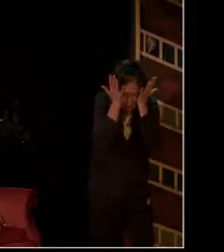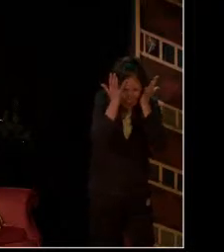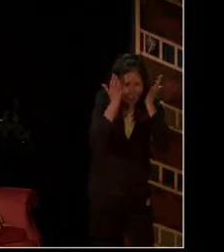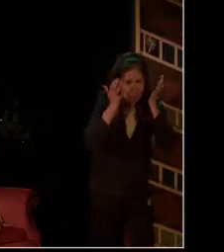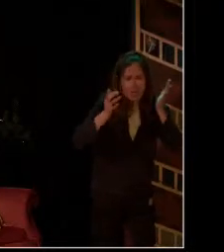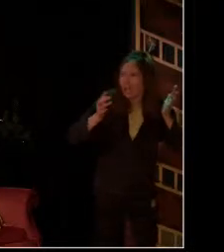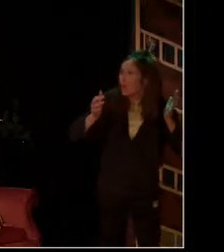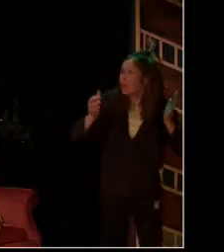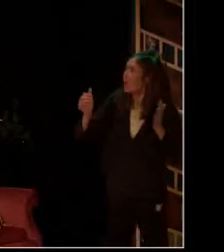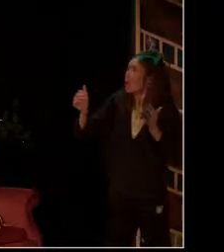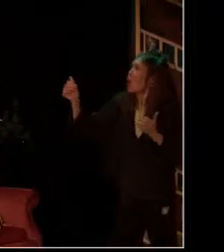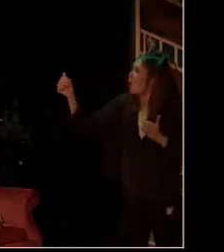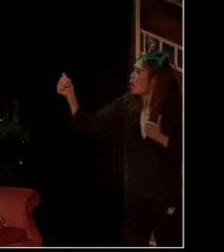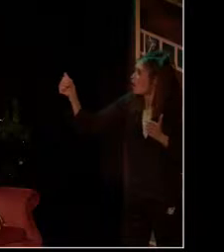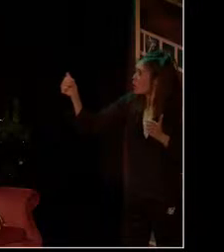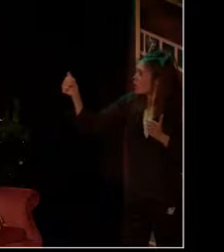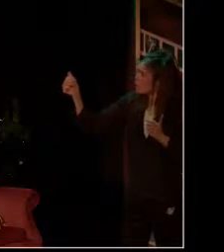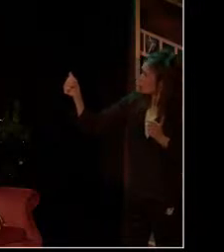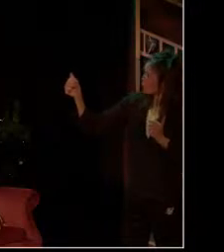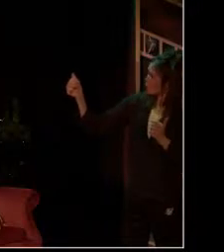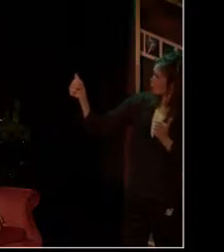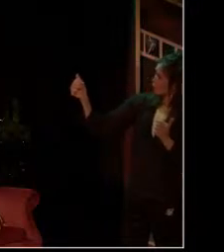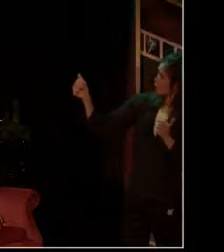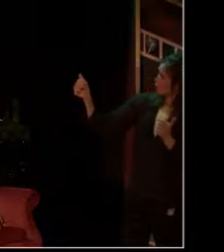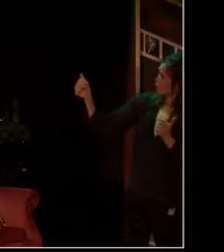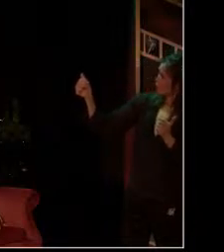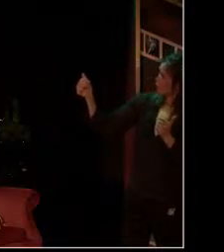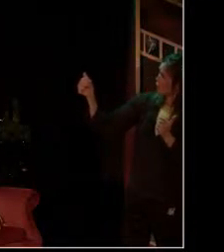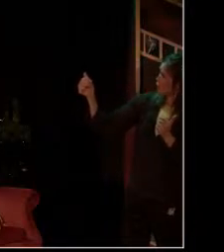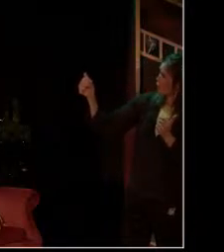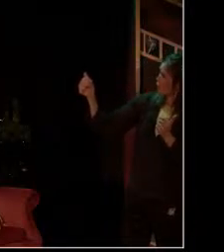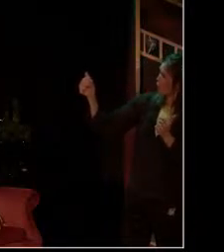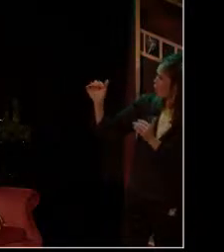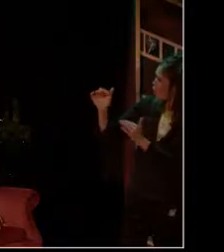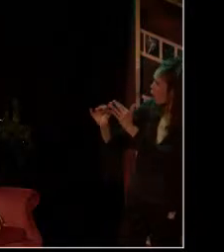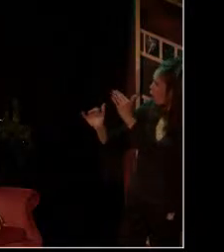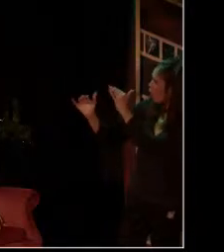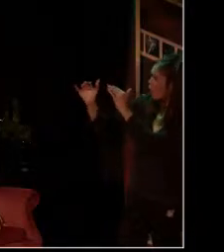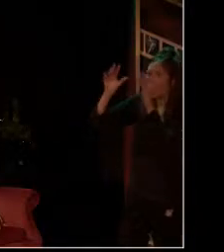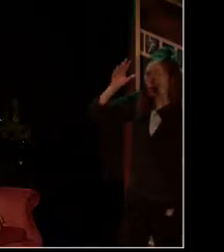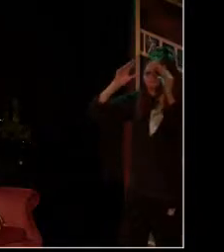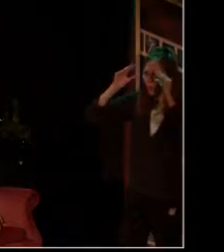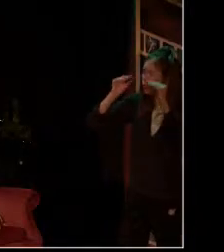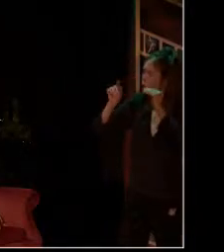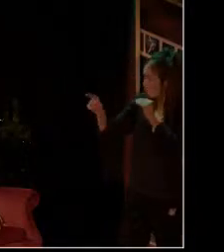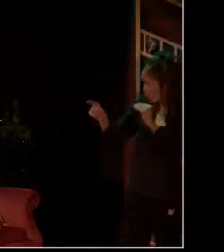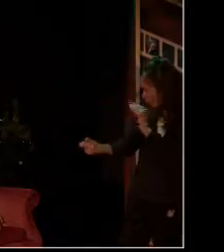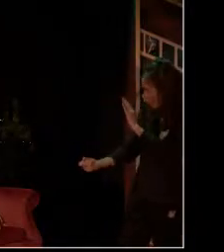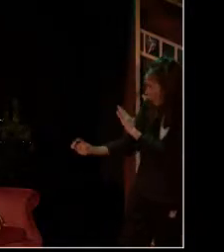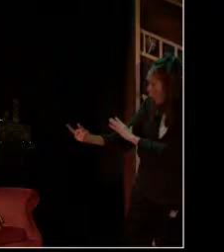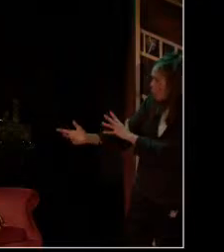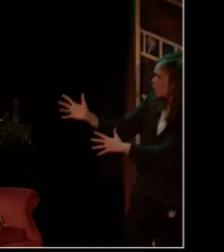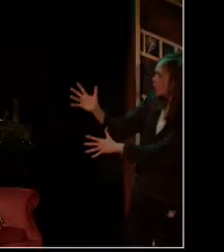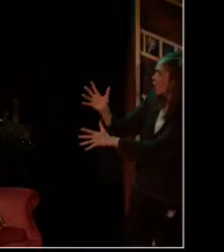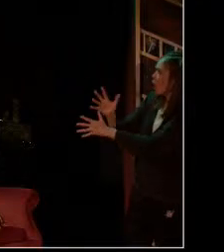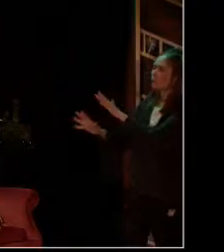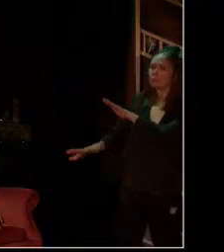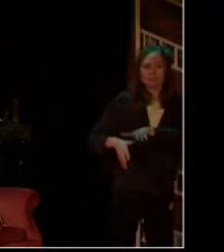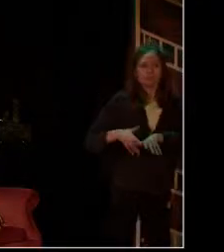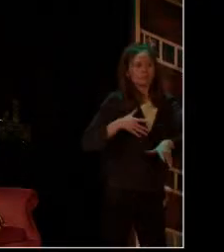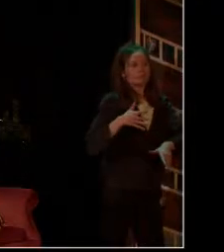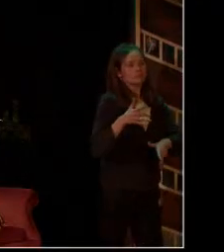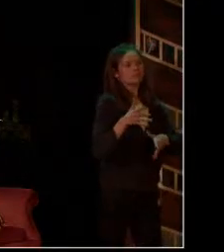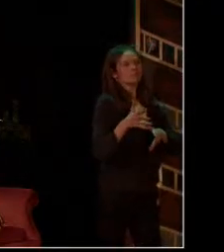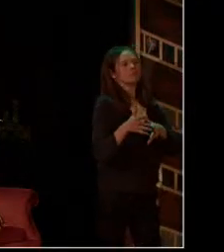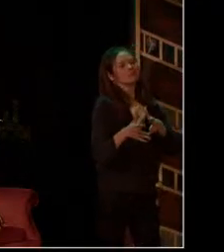And then she stopped and signed, Antigonus, since fate has chosen